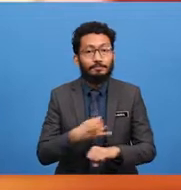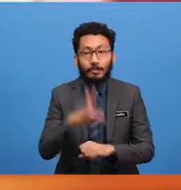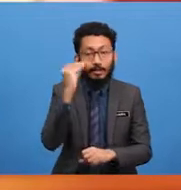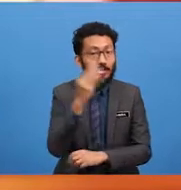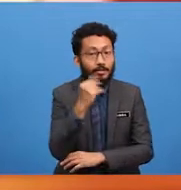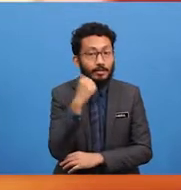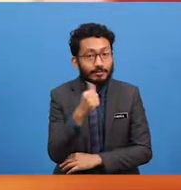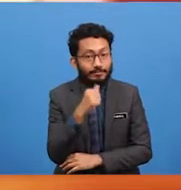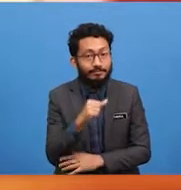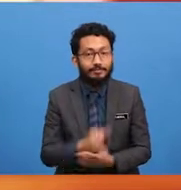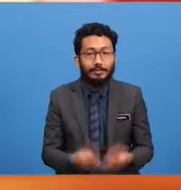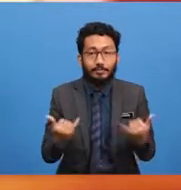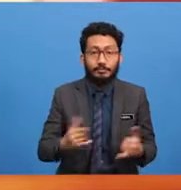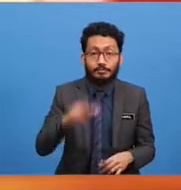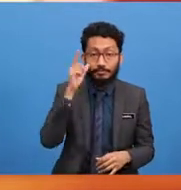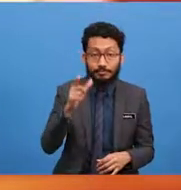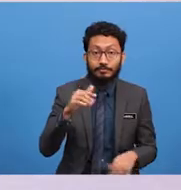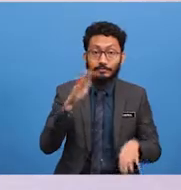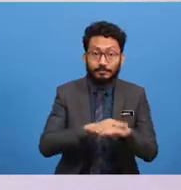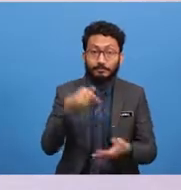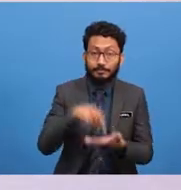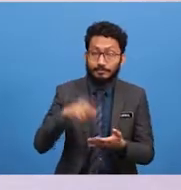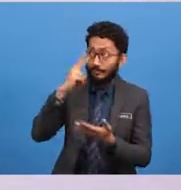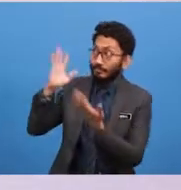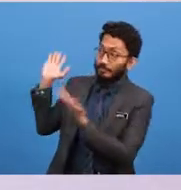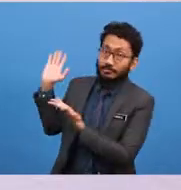Now, let's look at this one.